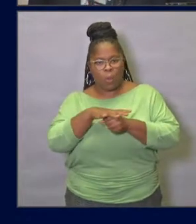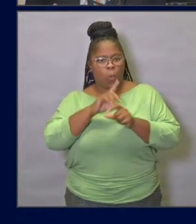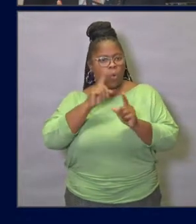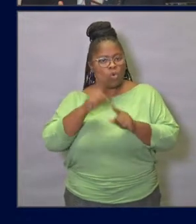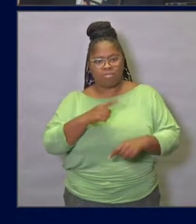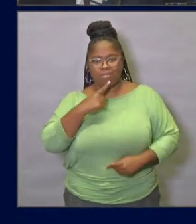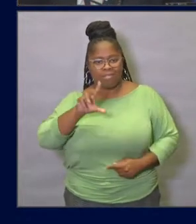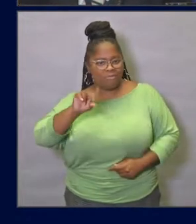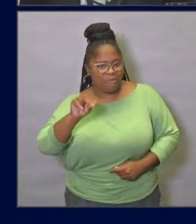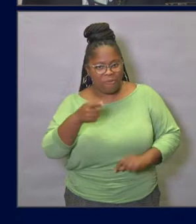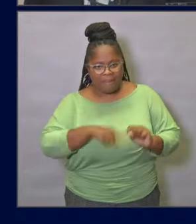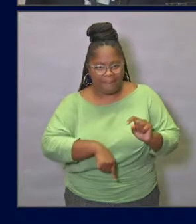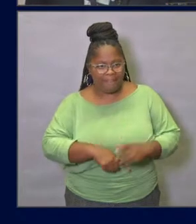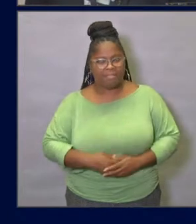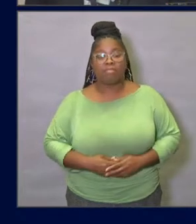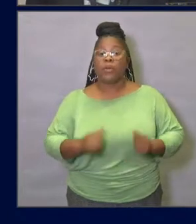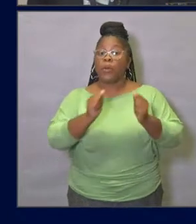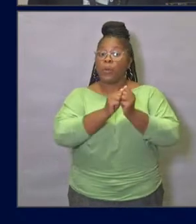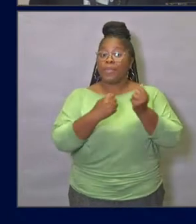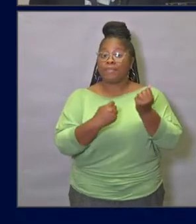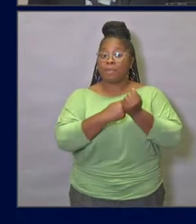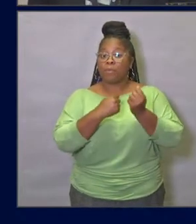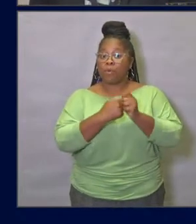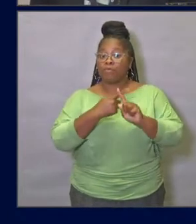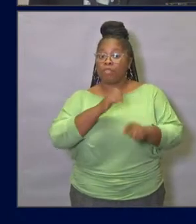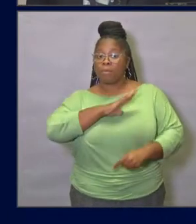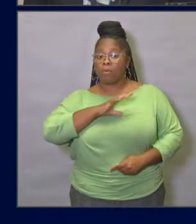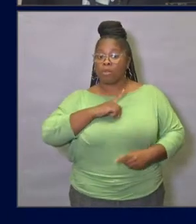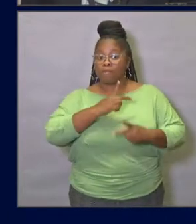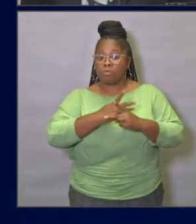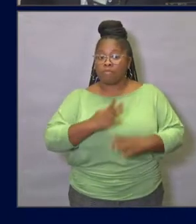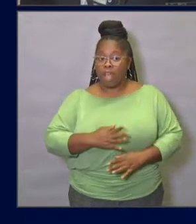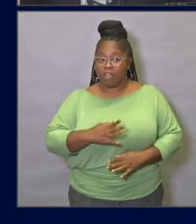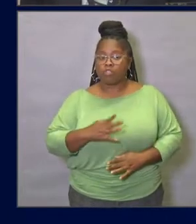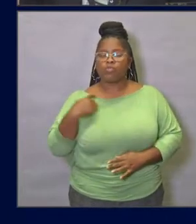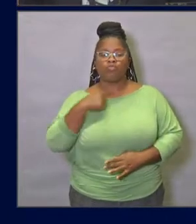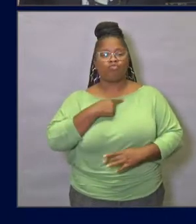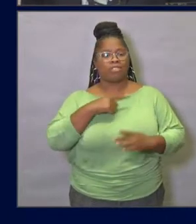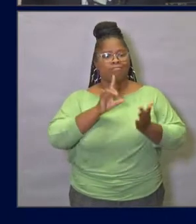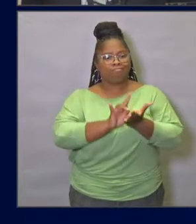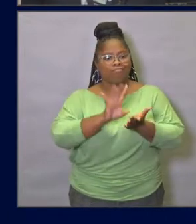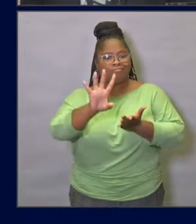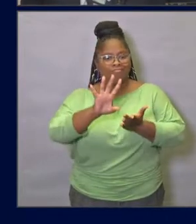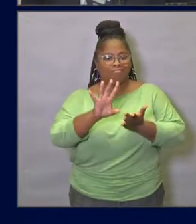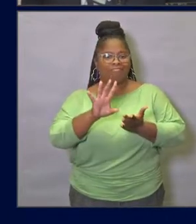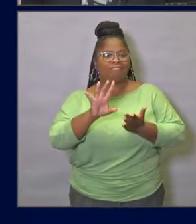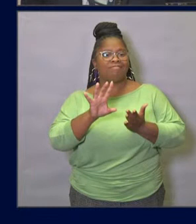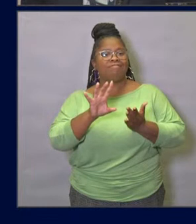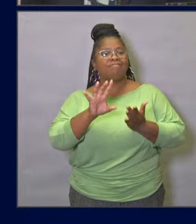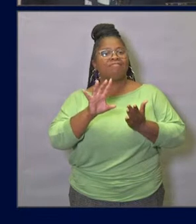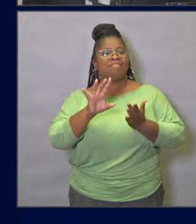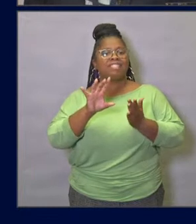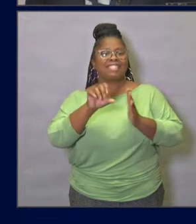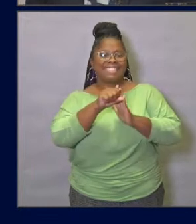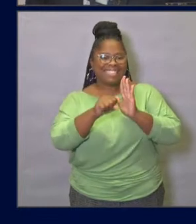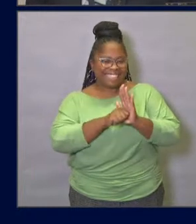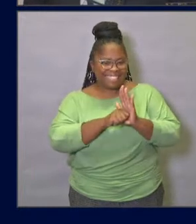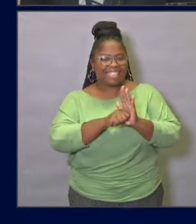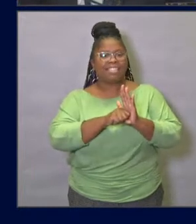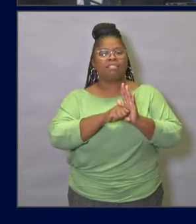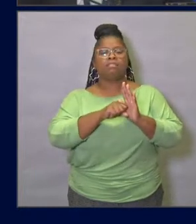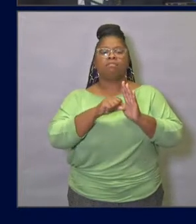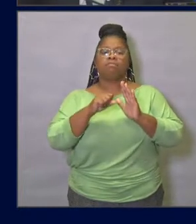support from the Board of Supervisors, we were able to launch the COVID-19 Safety Compliance Certificate Program. This